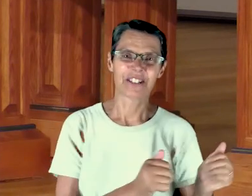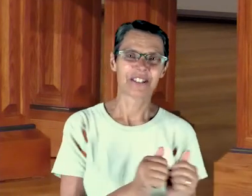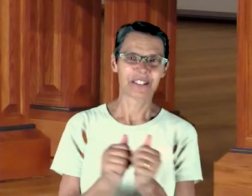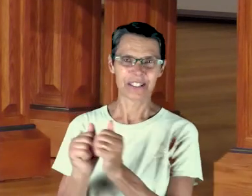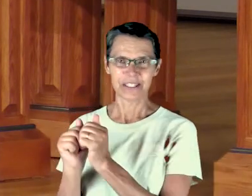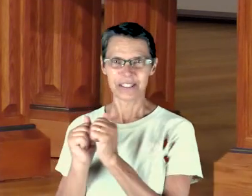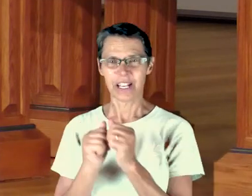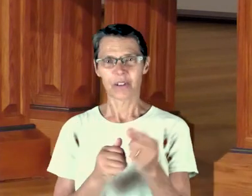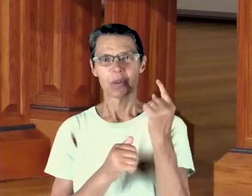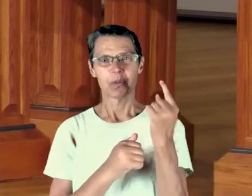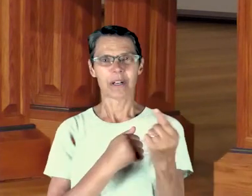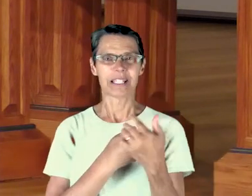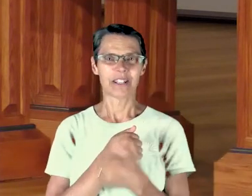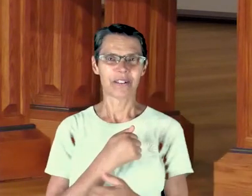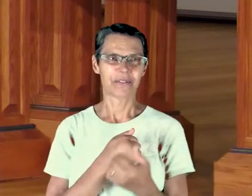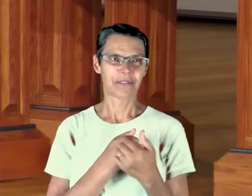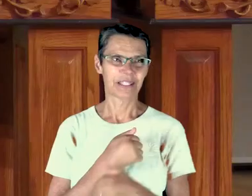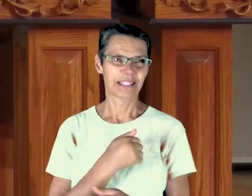one loaf,